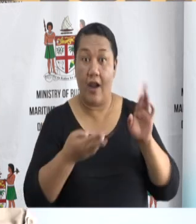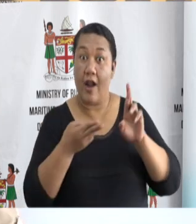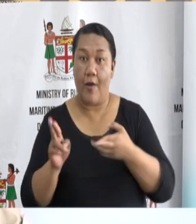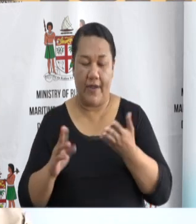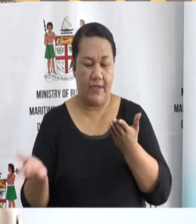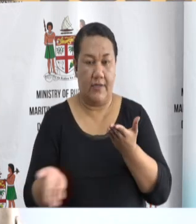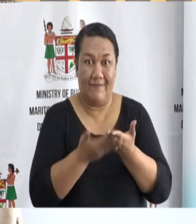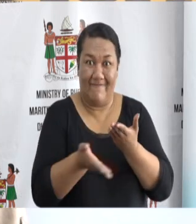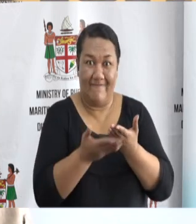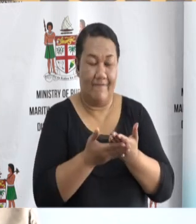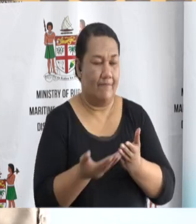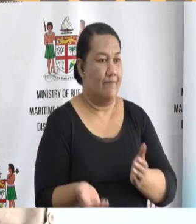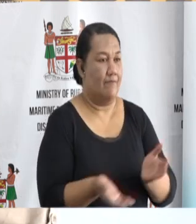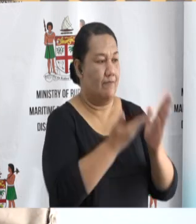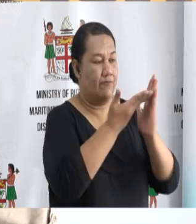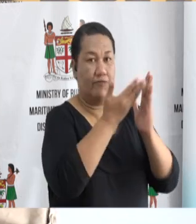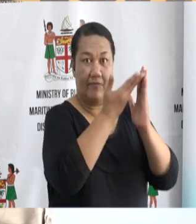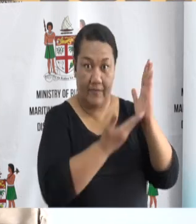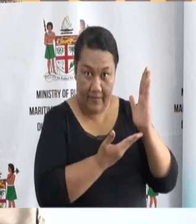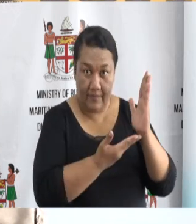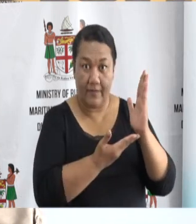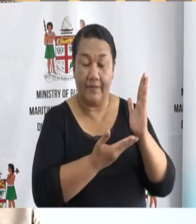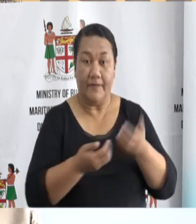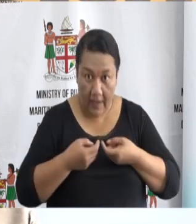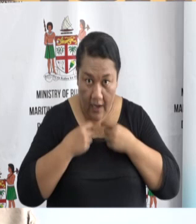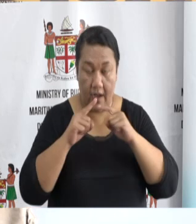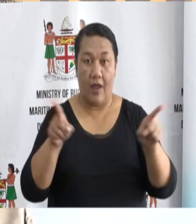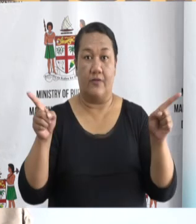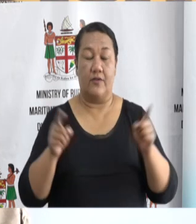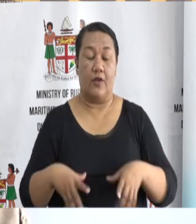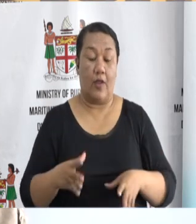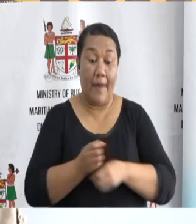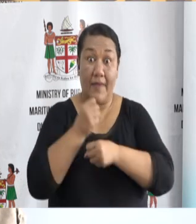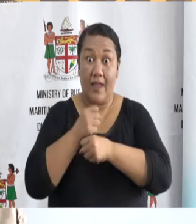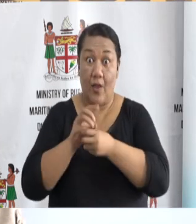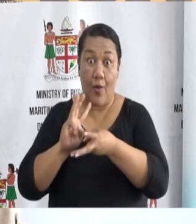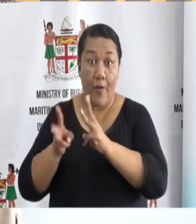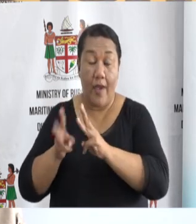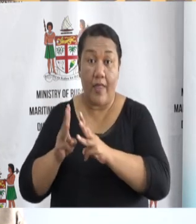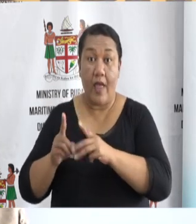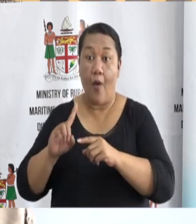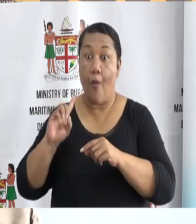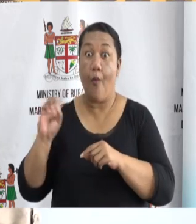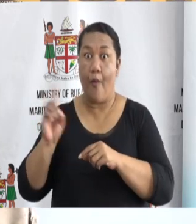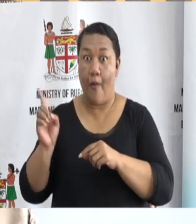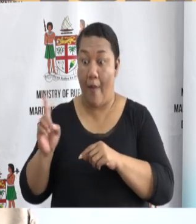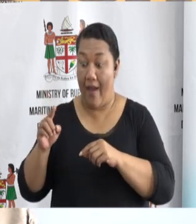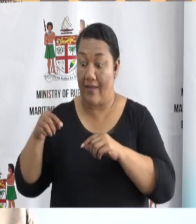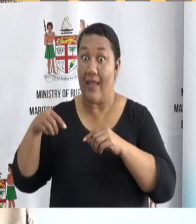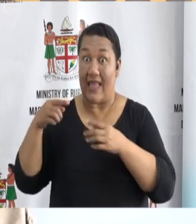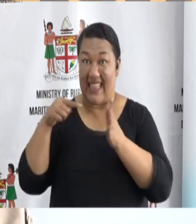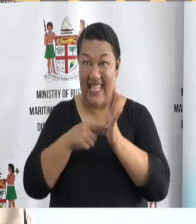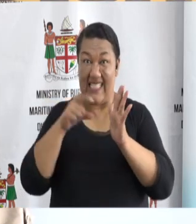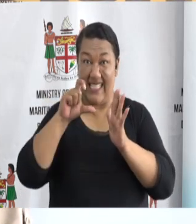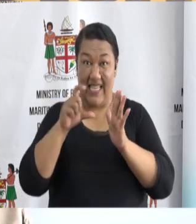given, we were then able to put together recommendations that we will table before you. Just a quick one on the weather update.